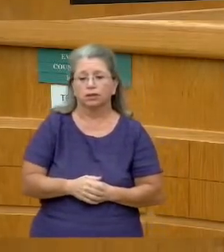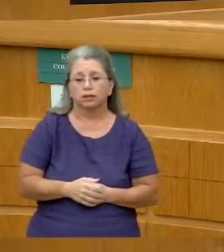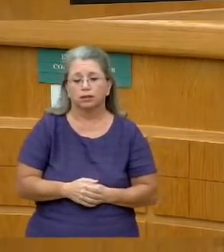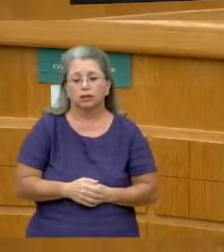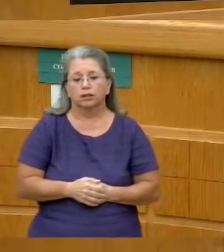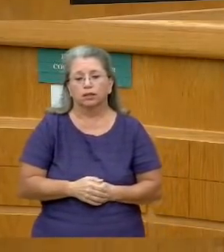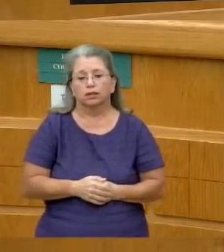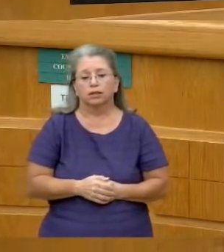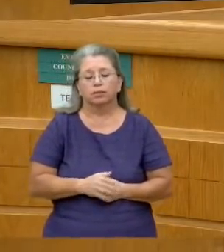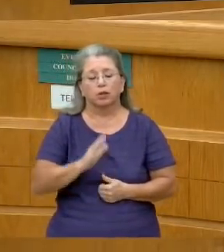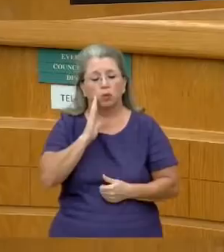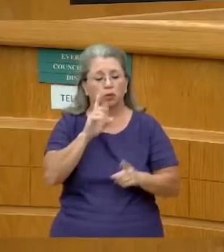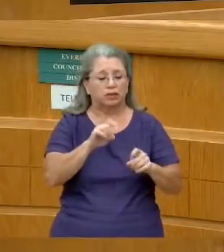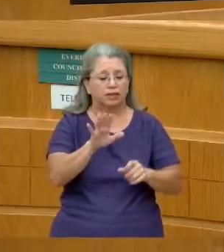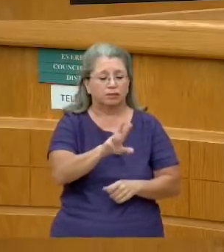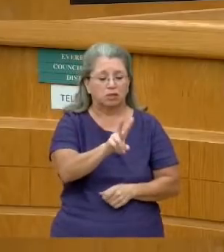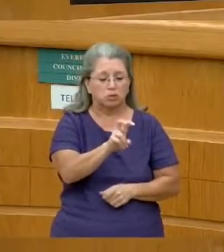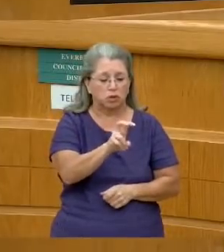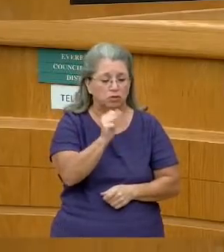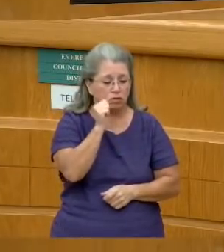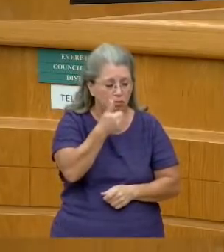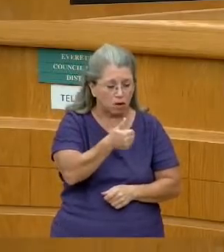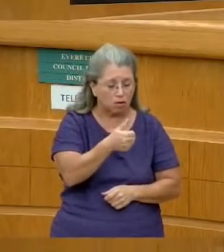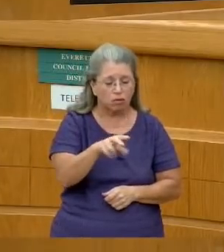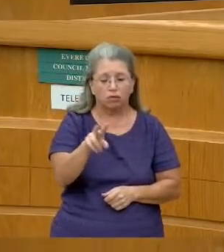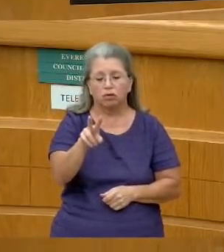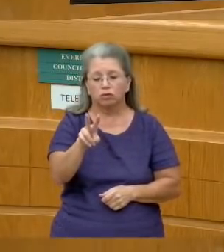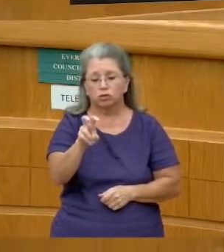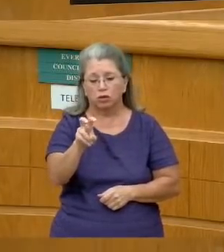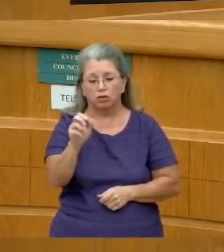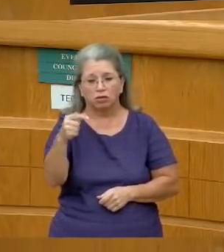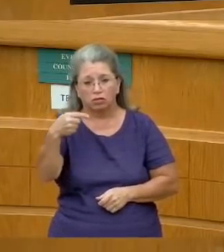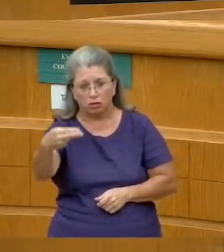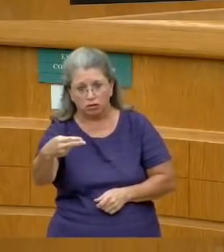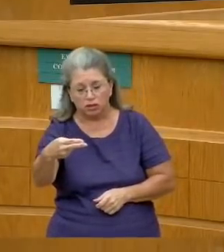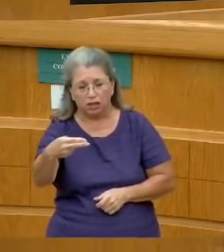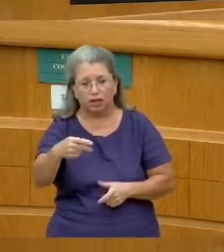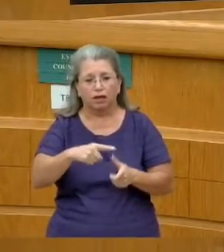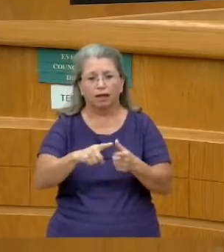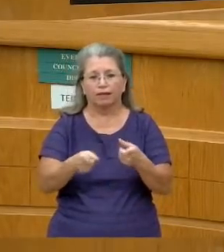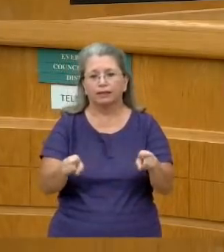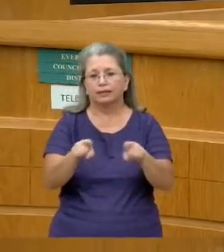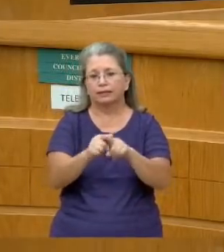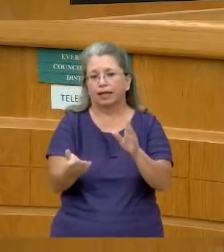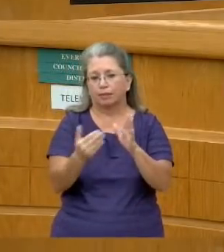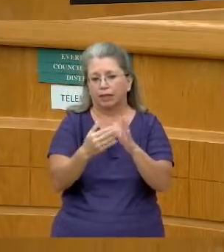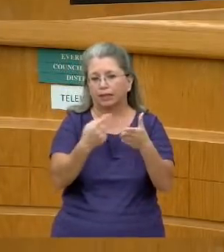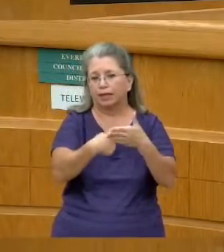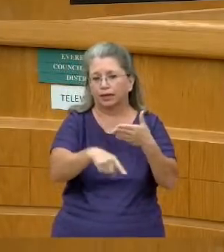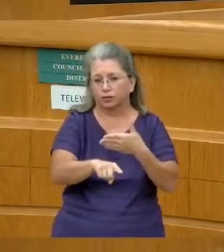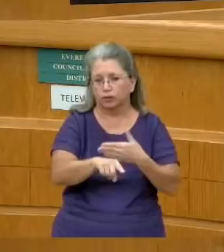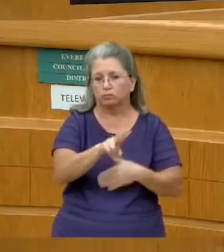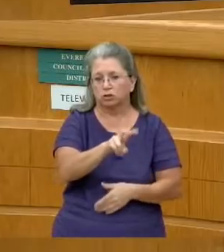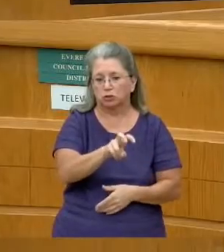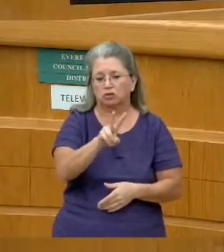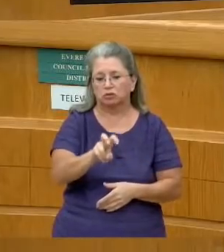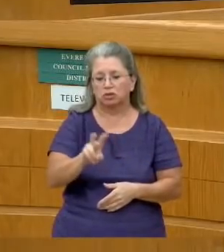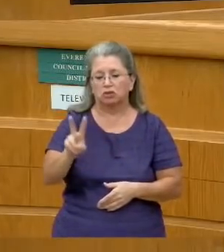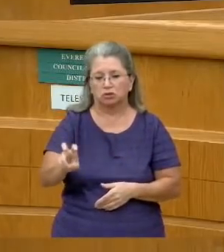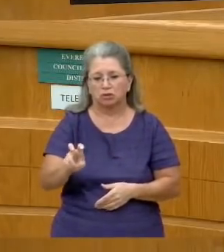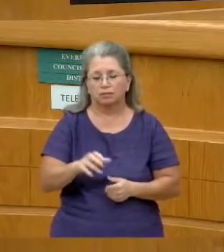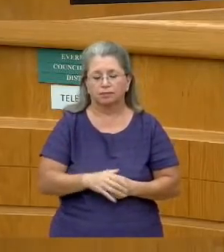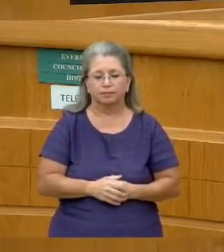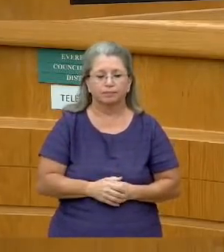tomorrow and then 200 on Thursday, and then that will repeat next week as well. The county